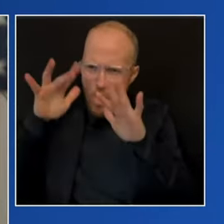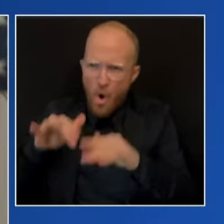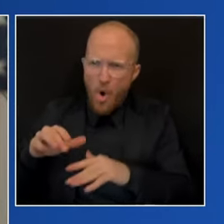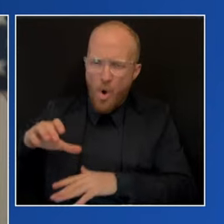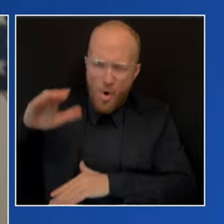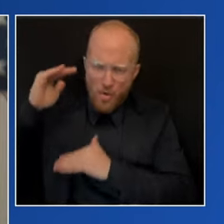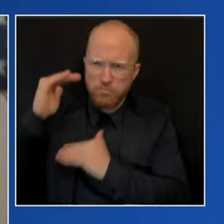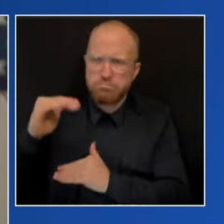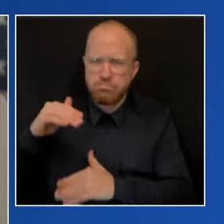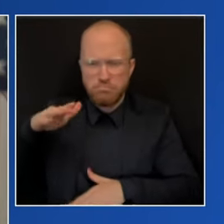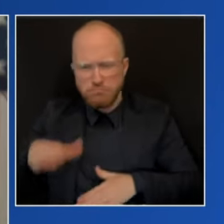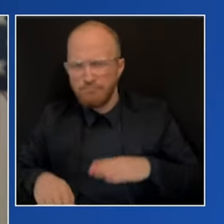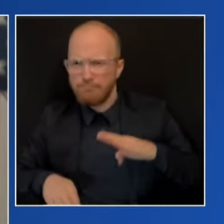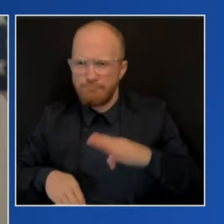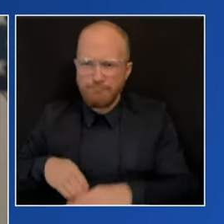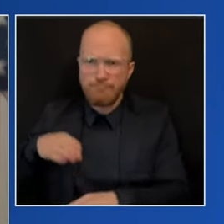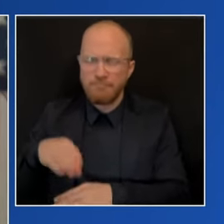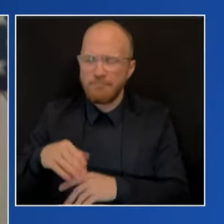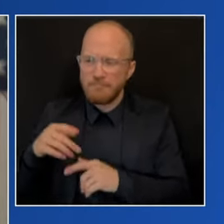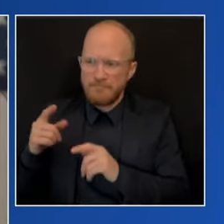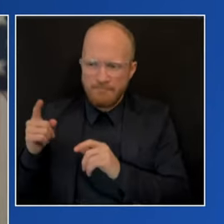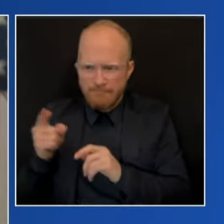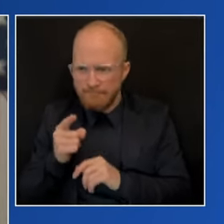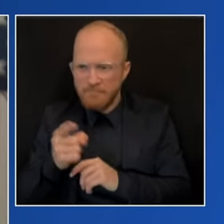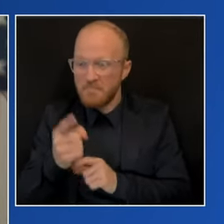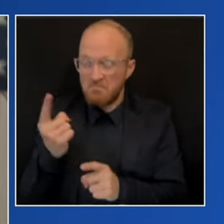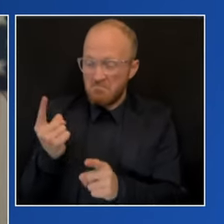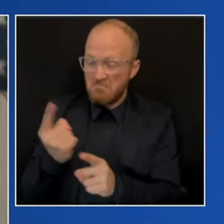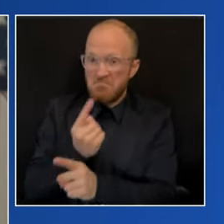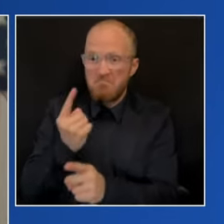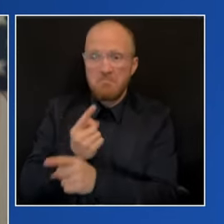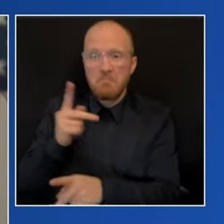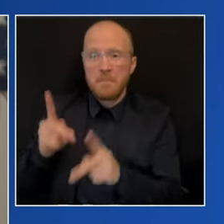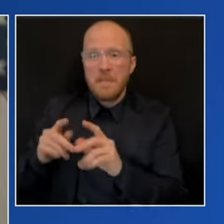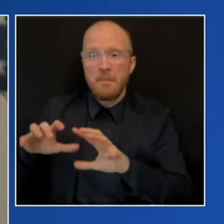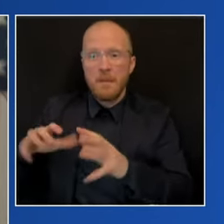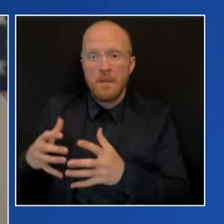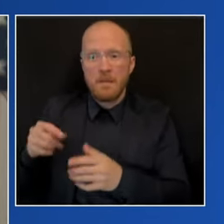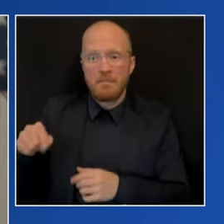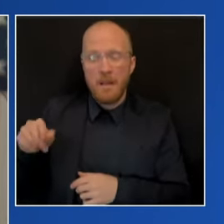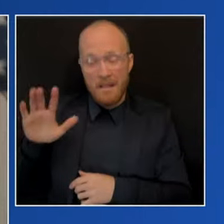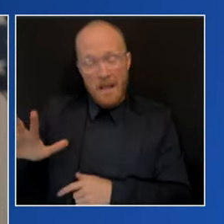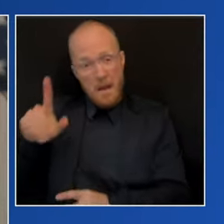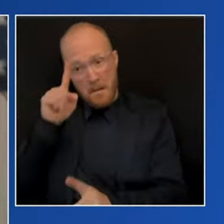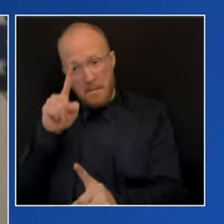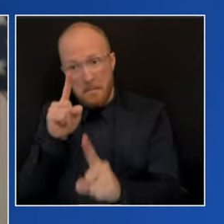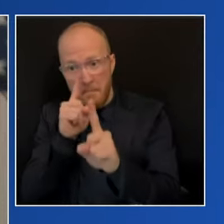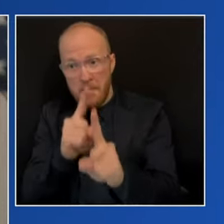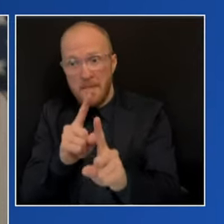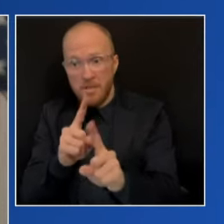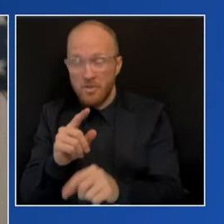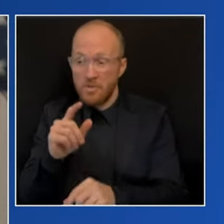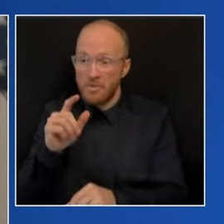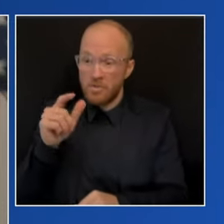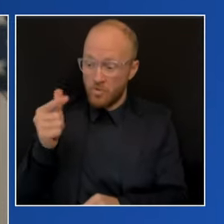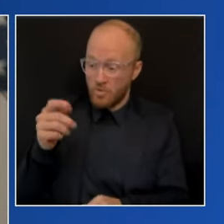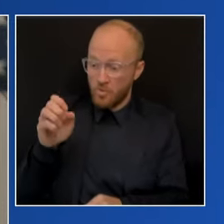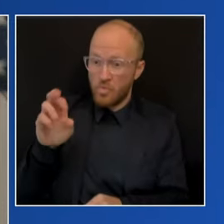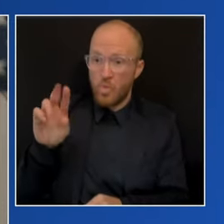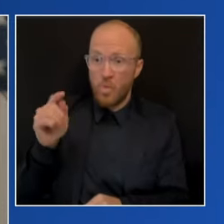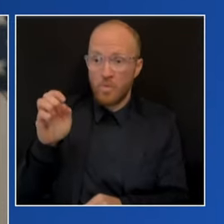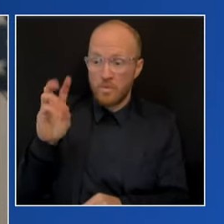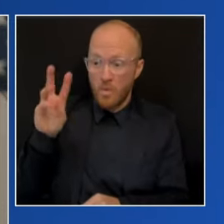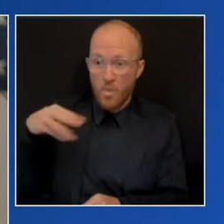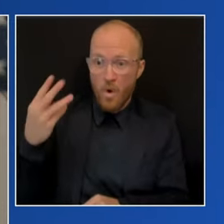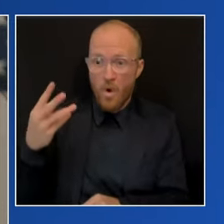this ragtag army made up of ordinary people, their mission, George Washington declared, was